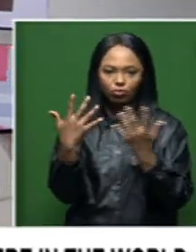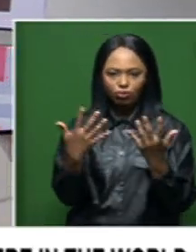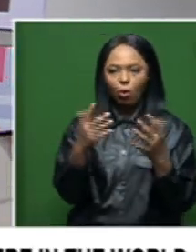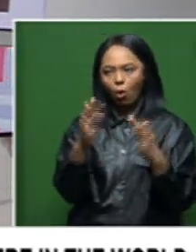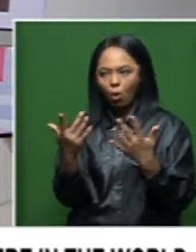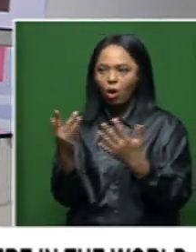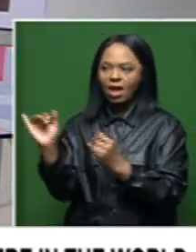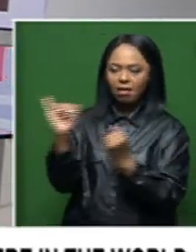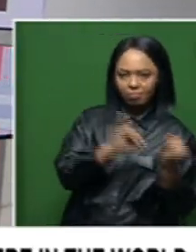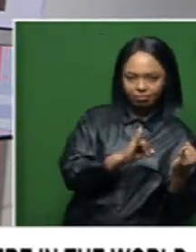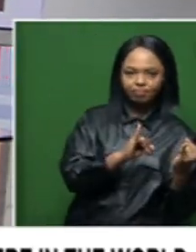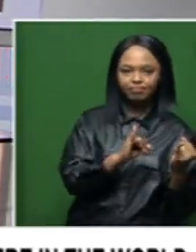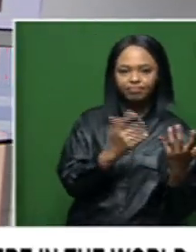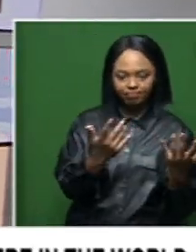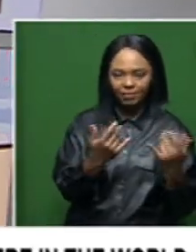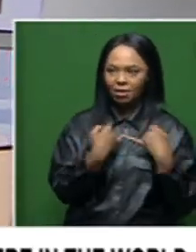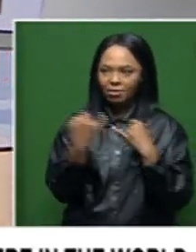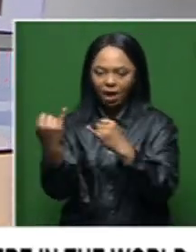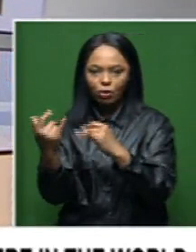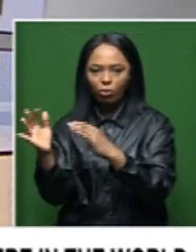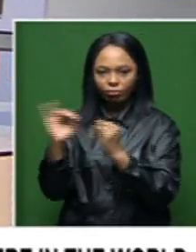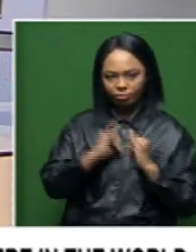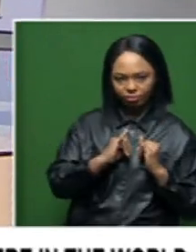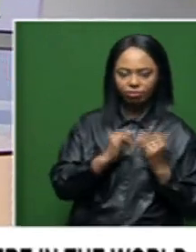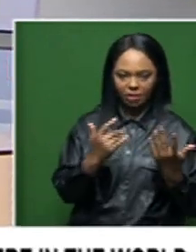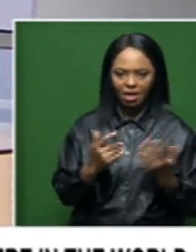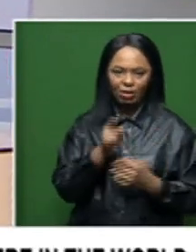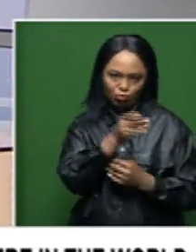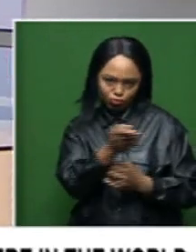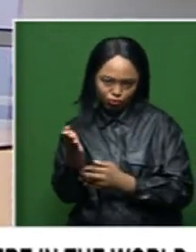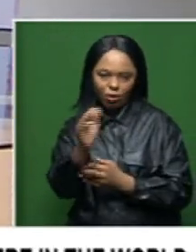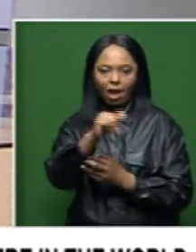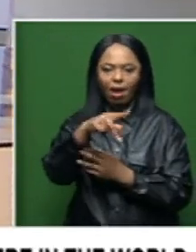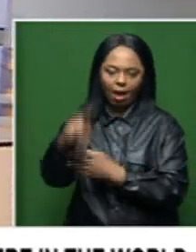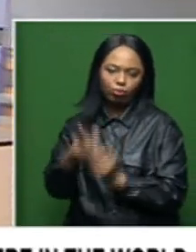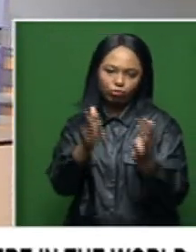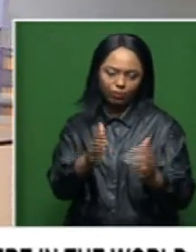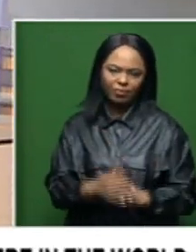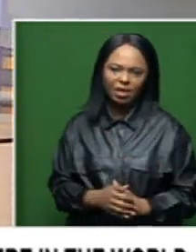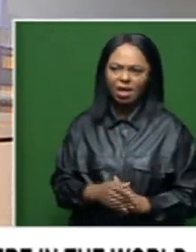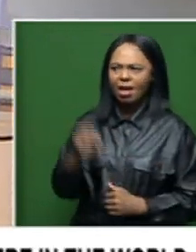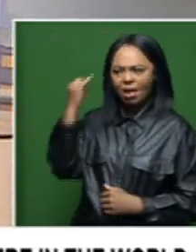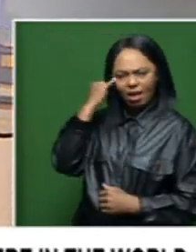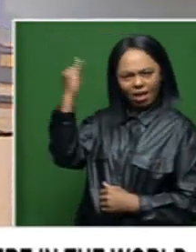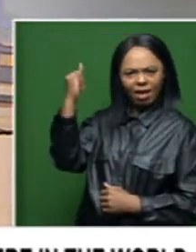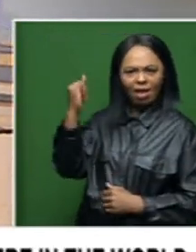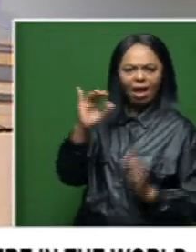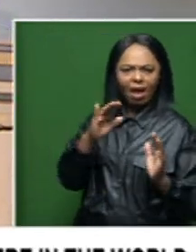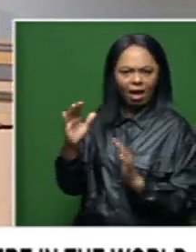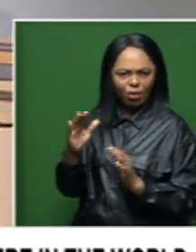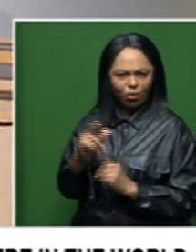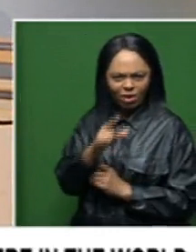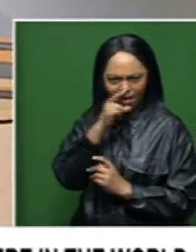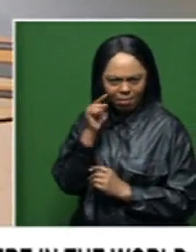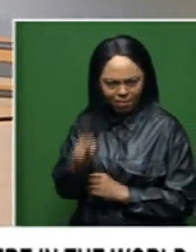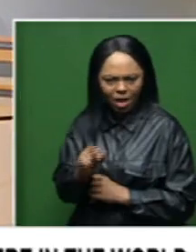invited to, right? So these are just some of the features that are available on the app. Yeah. How did the name come up? YouDeh. Yeah.